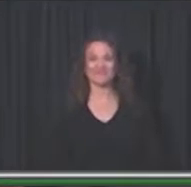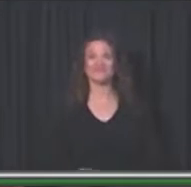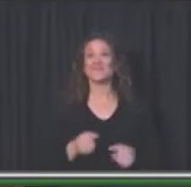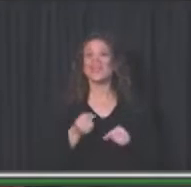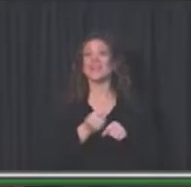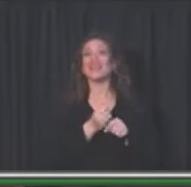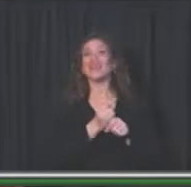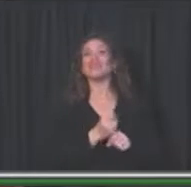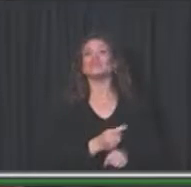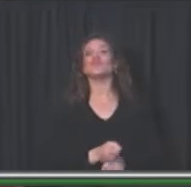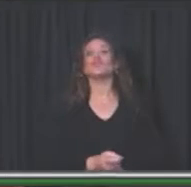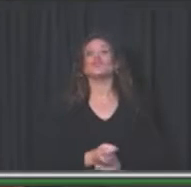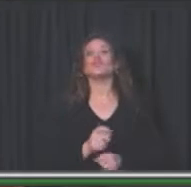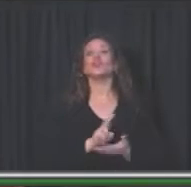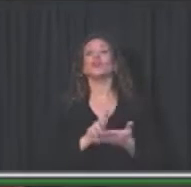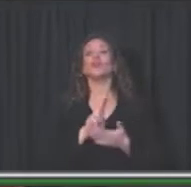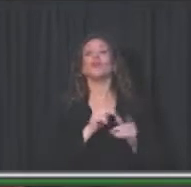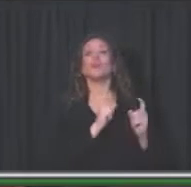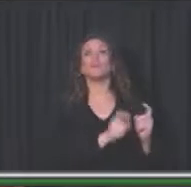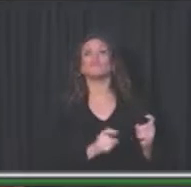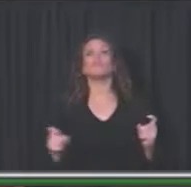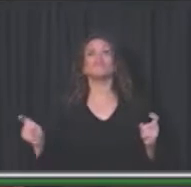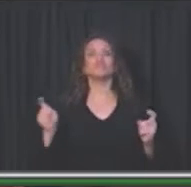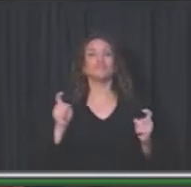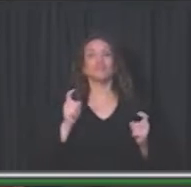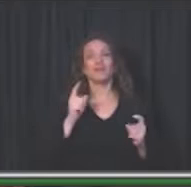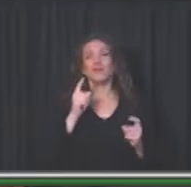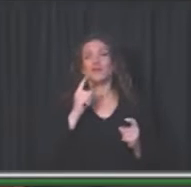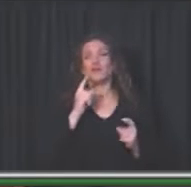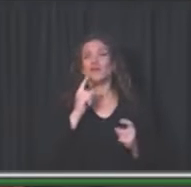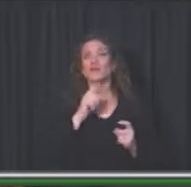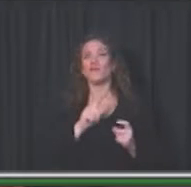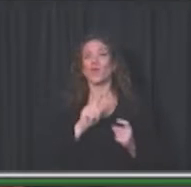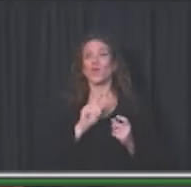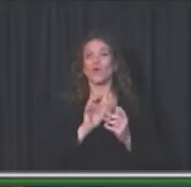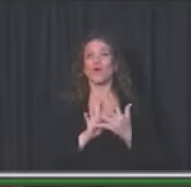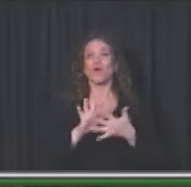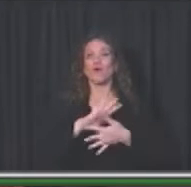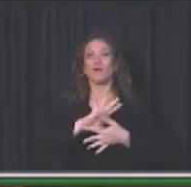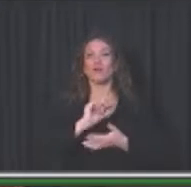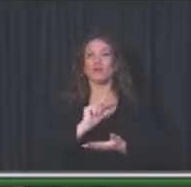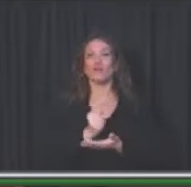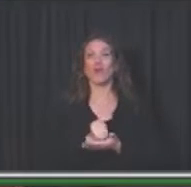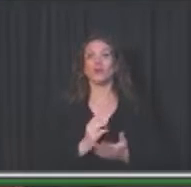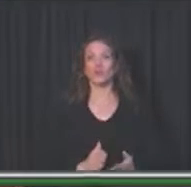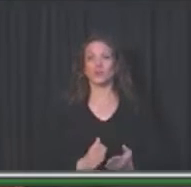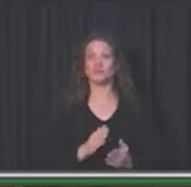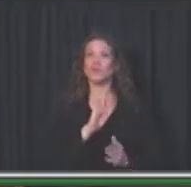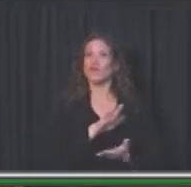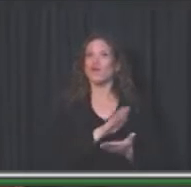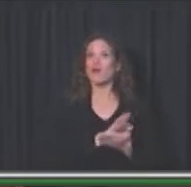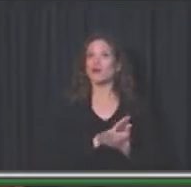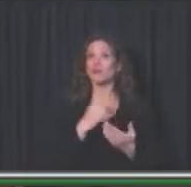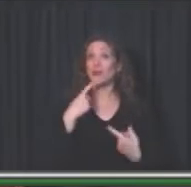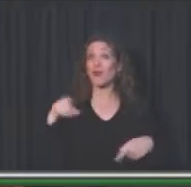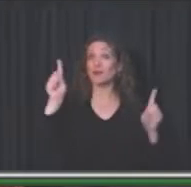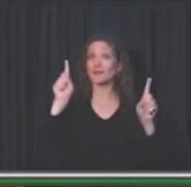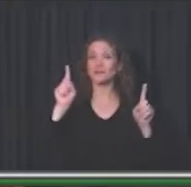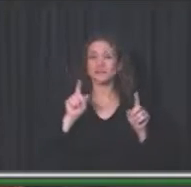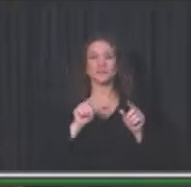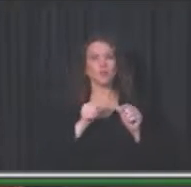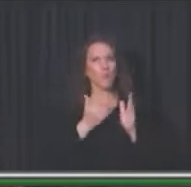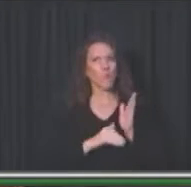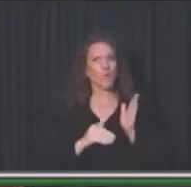bestows scholastic honors upon those undergraduate candidates whose academic excellence has